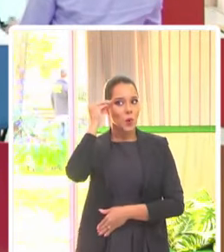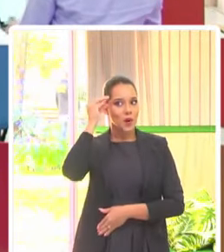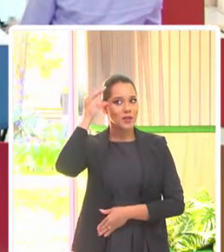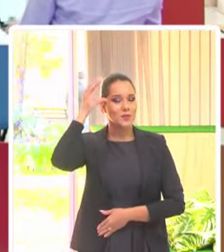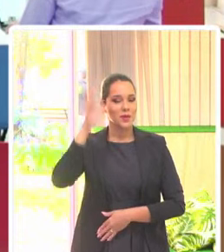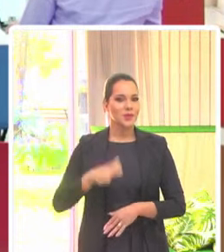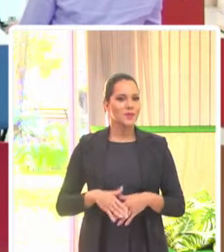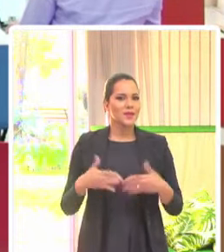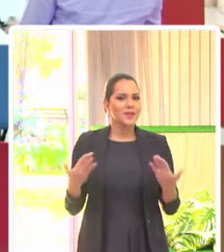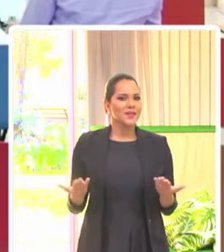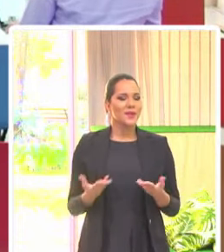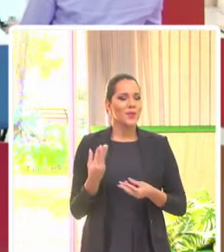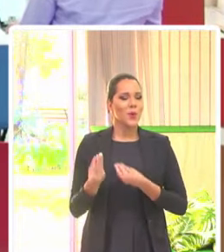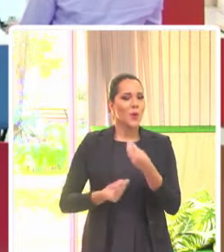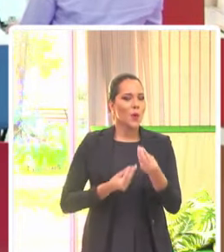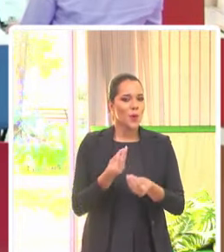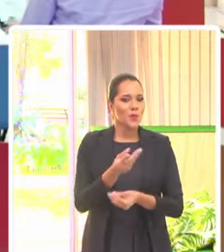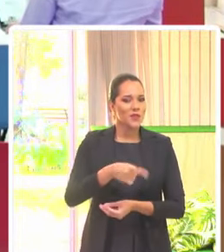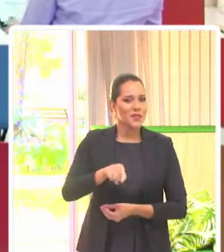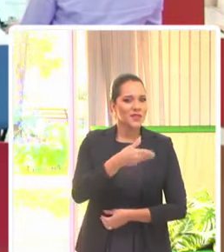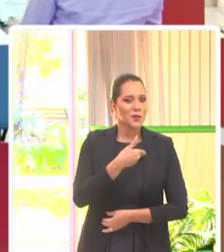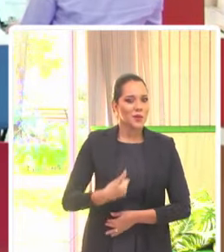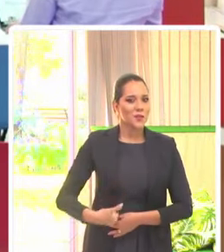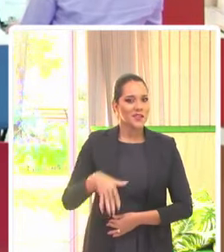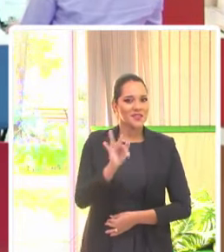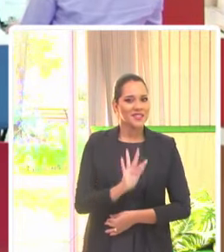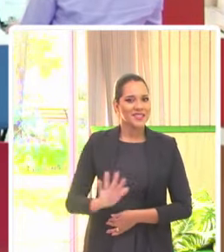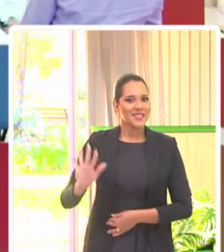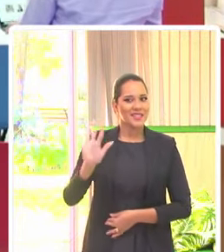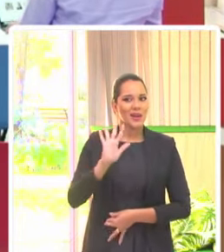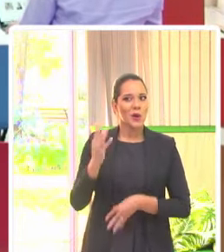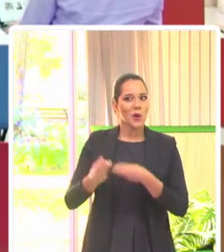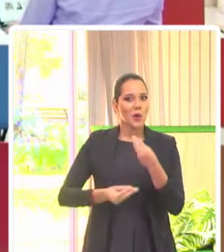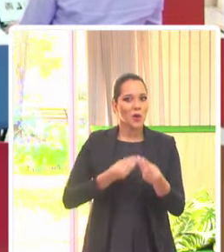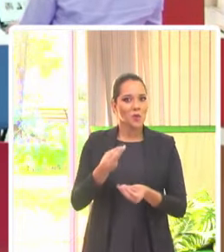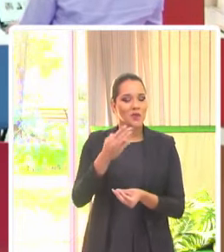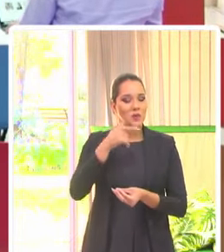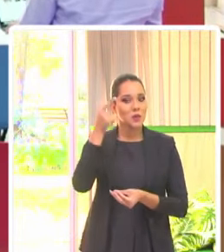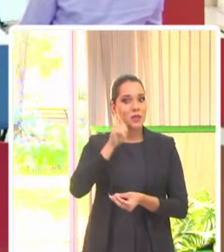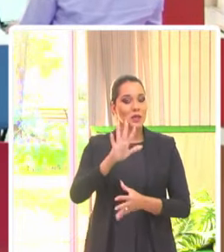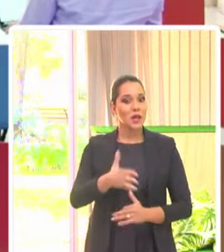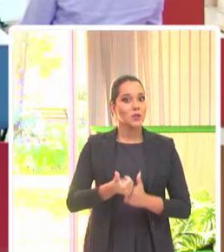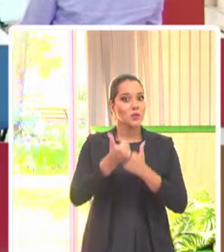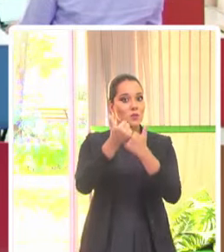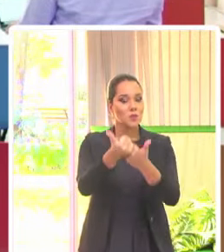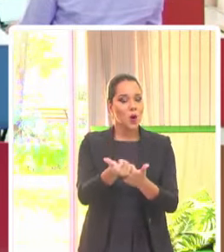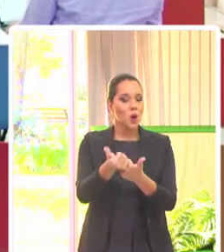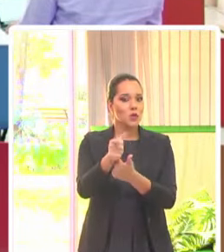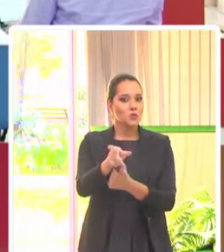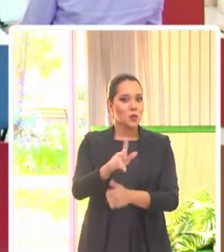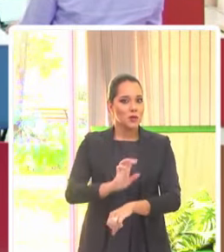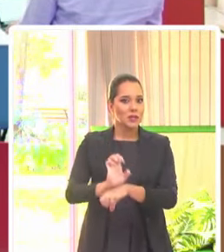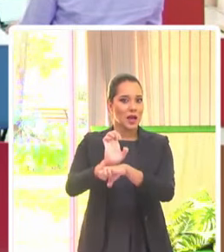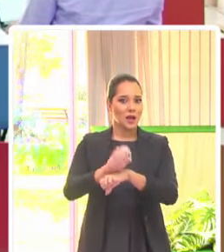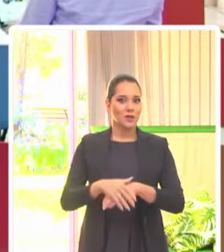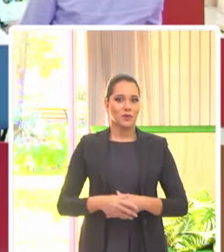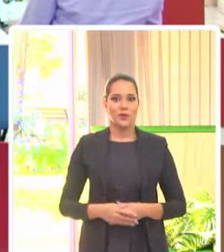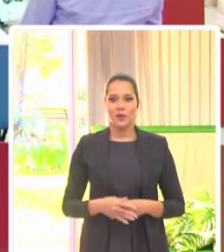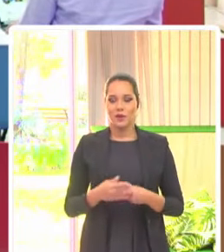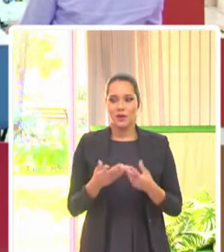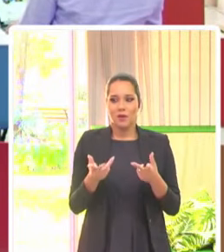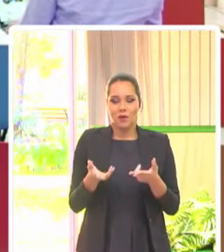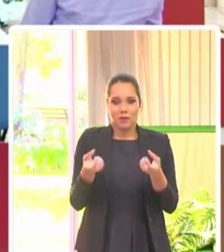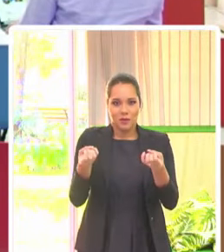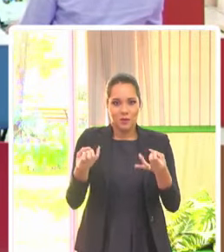you, as federal government, gave this support for the states? As you said, that